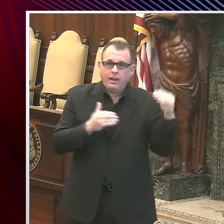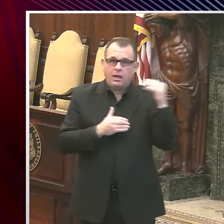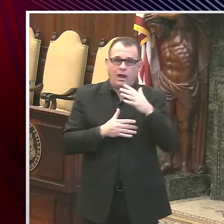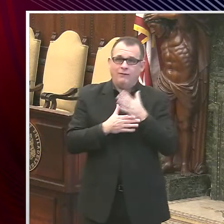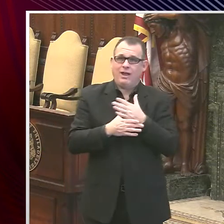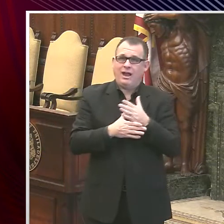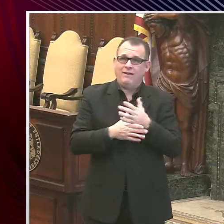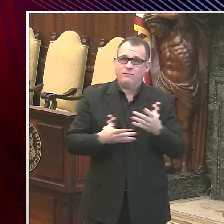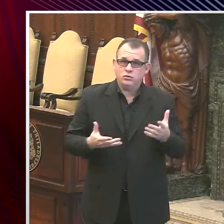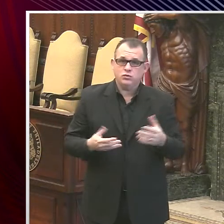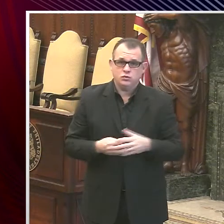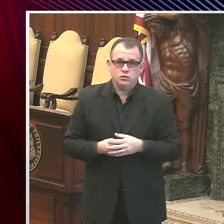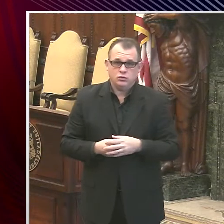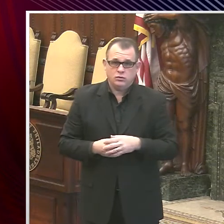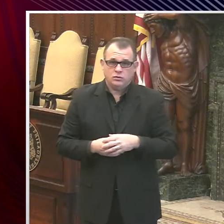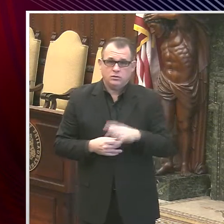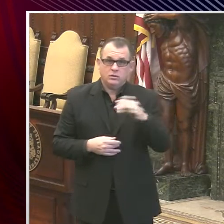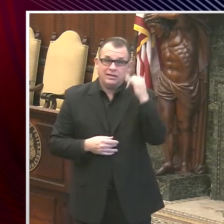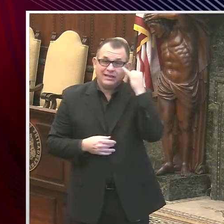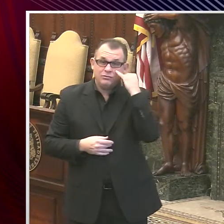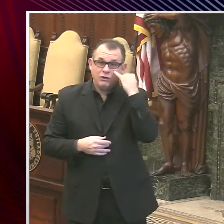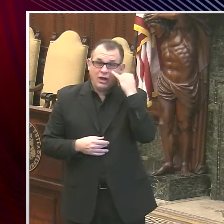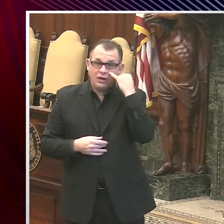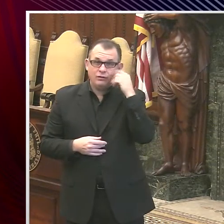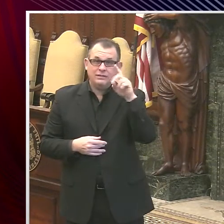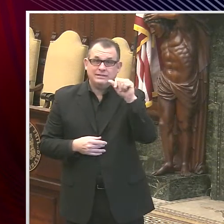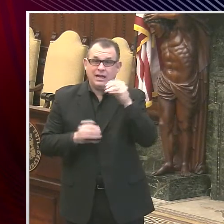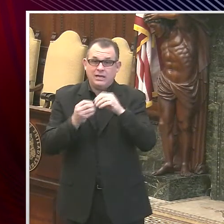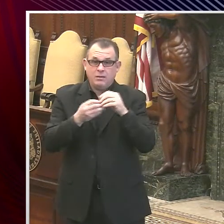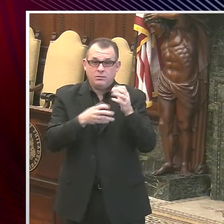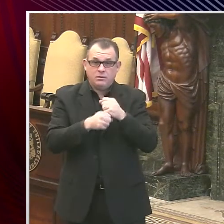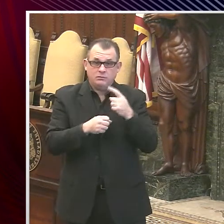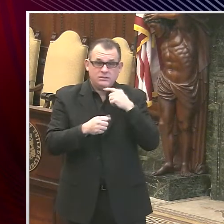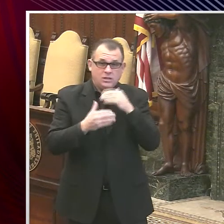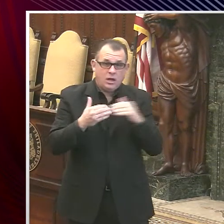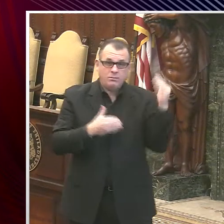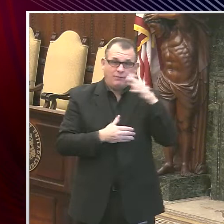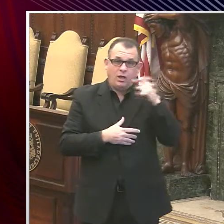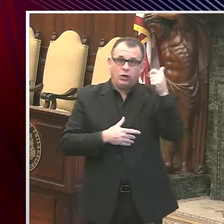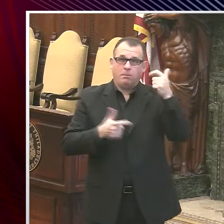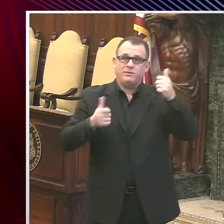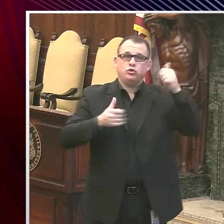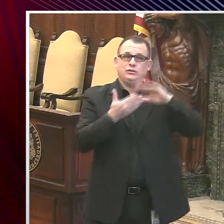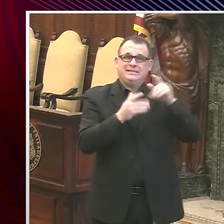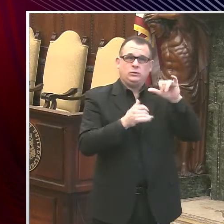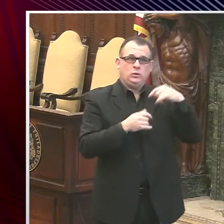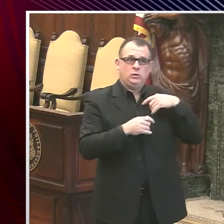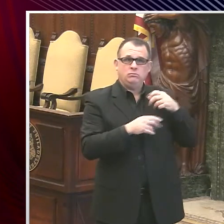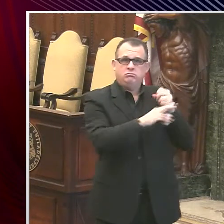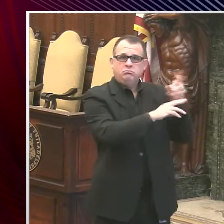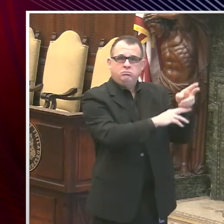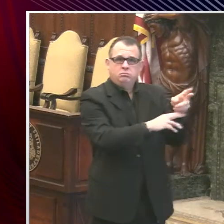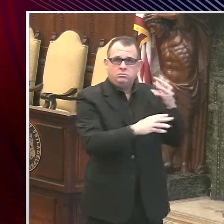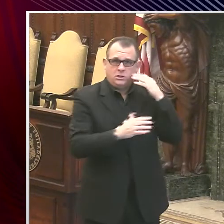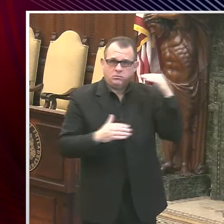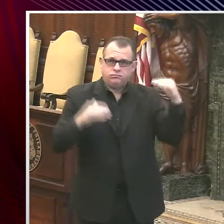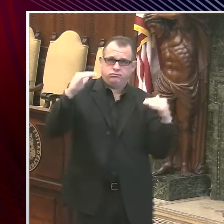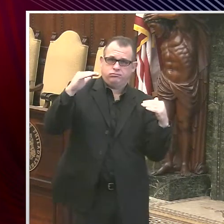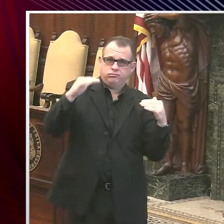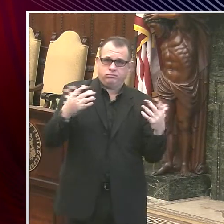above the national average. And according to data that the Inquirer put together in a story the other day, we're higher than the other major cities that are getting direct